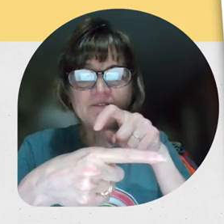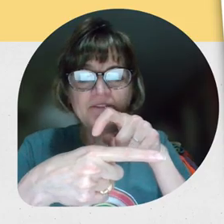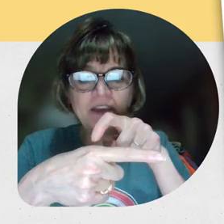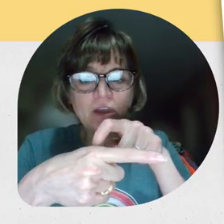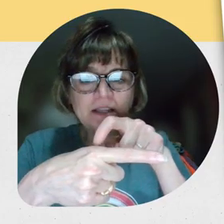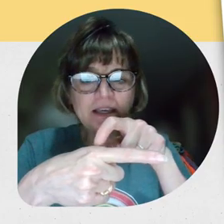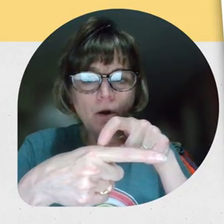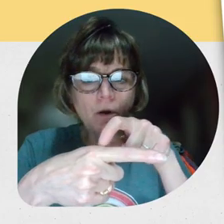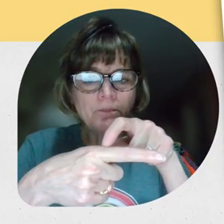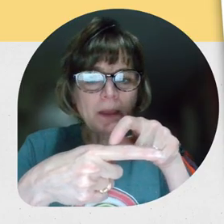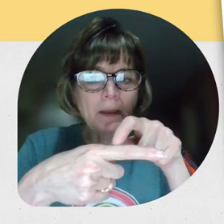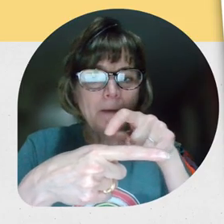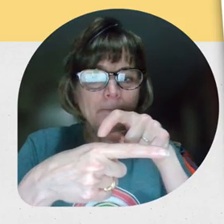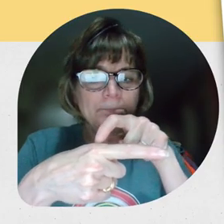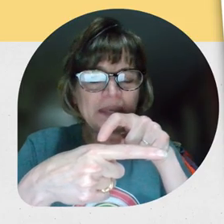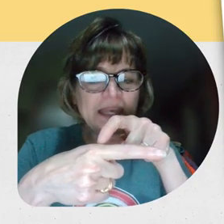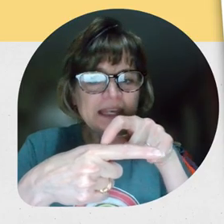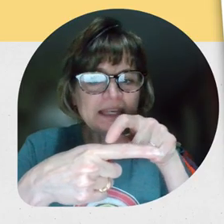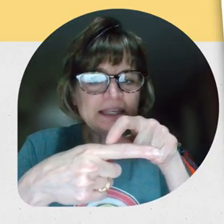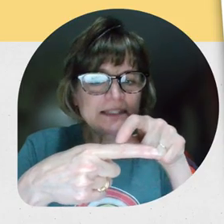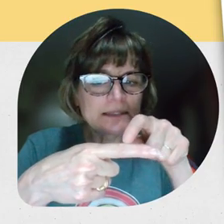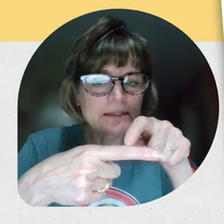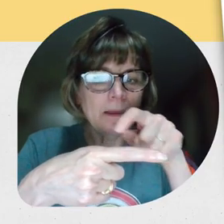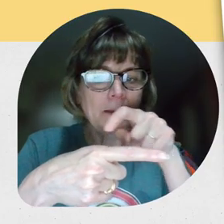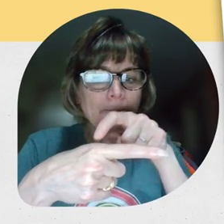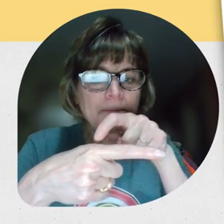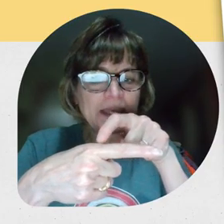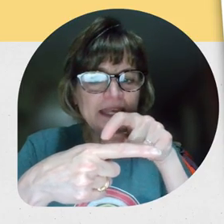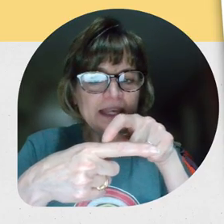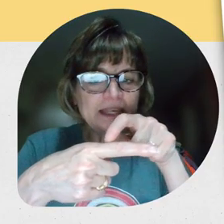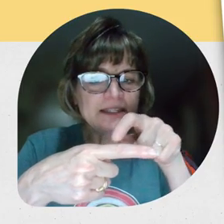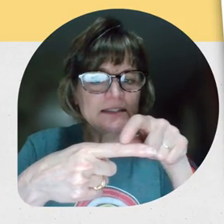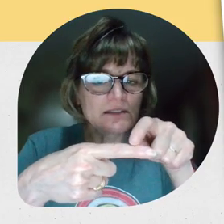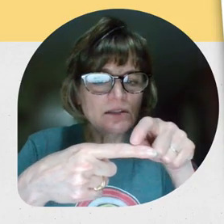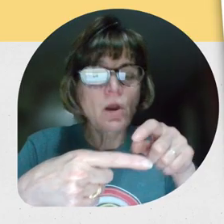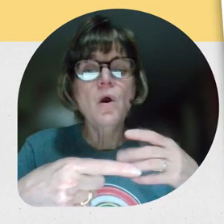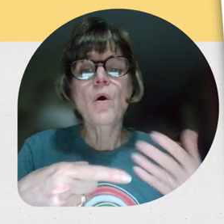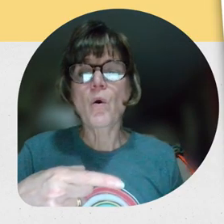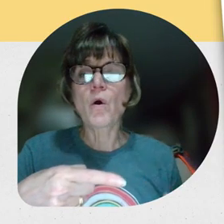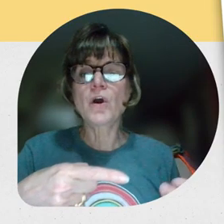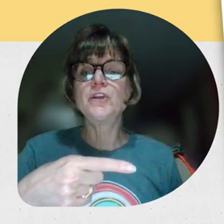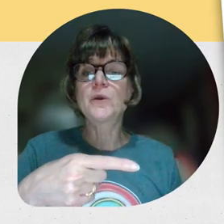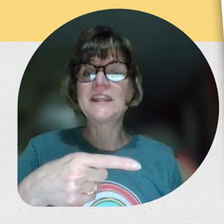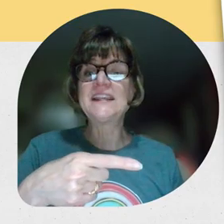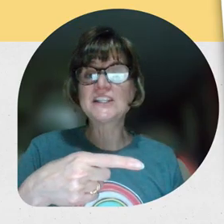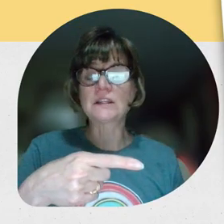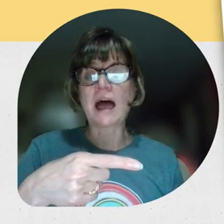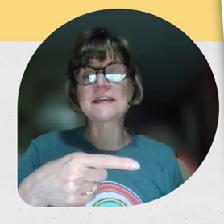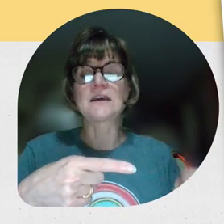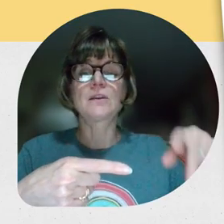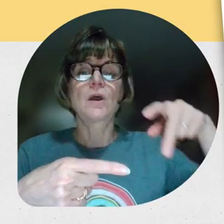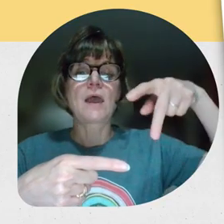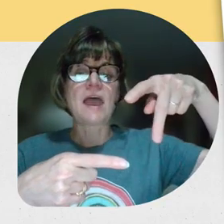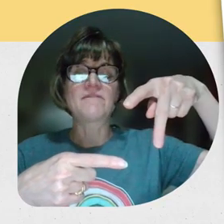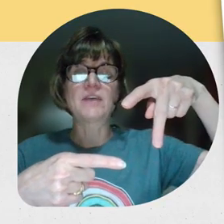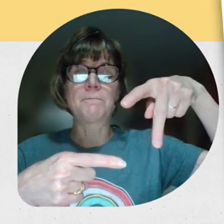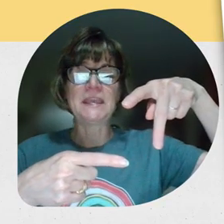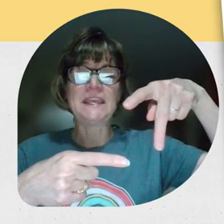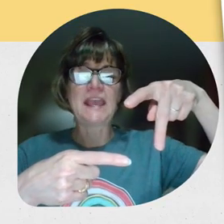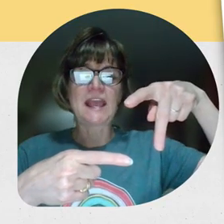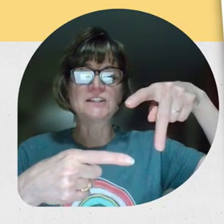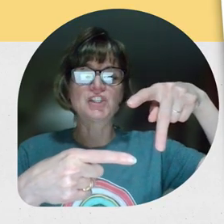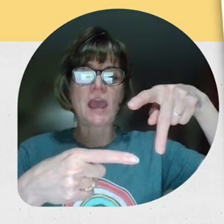it very little. Peas, peas. Or you can initialize it. Have